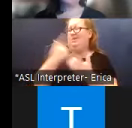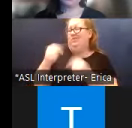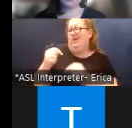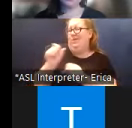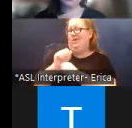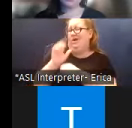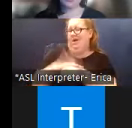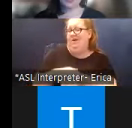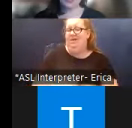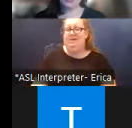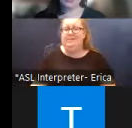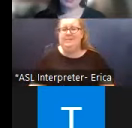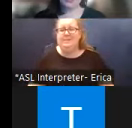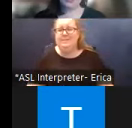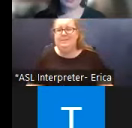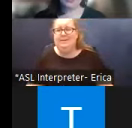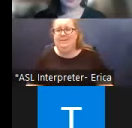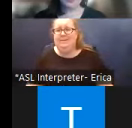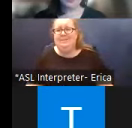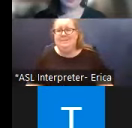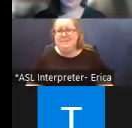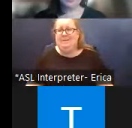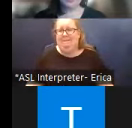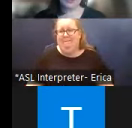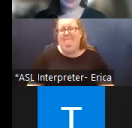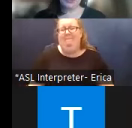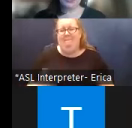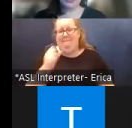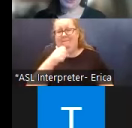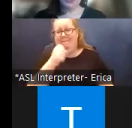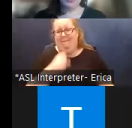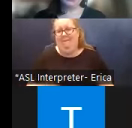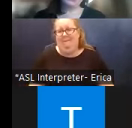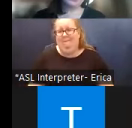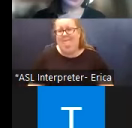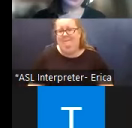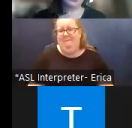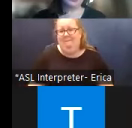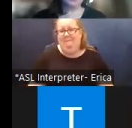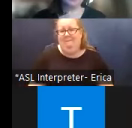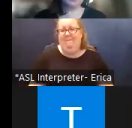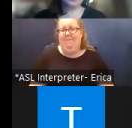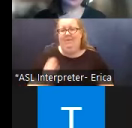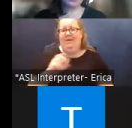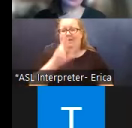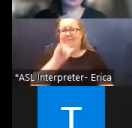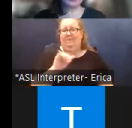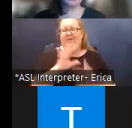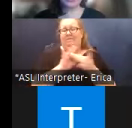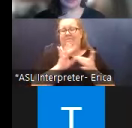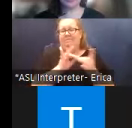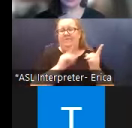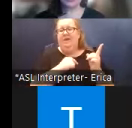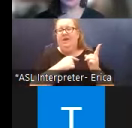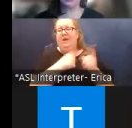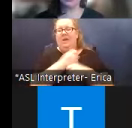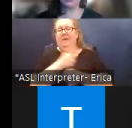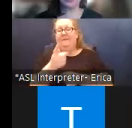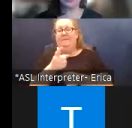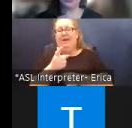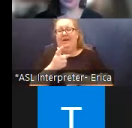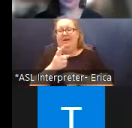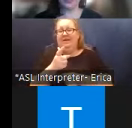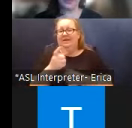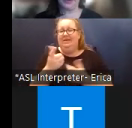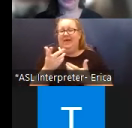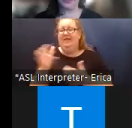Mhm. We can mute. Yeah. Well, making appeals, as Ahmed was saying,